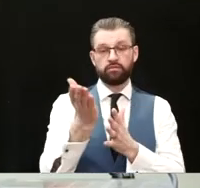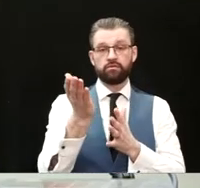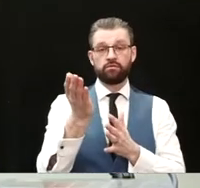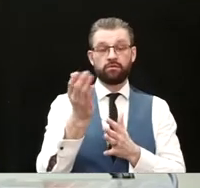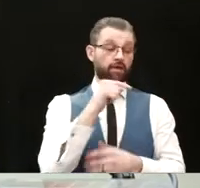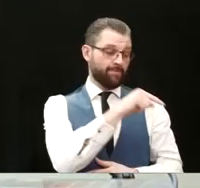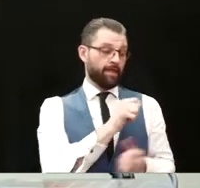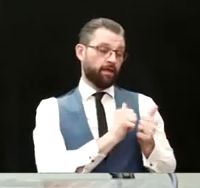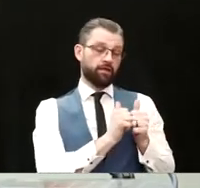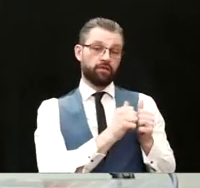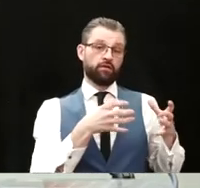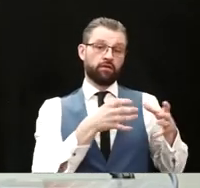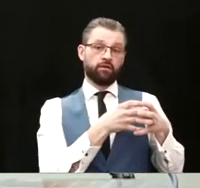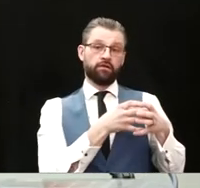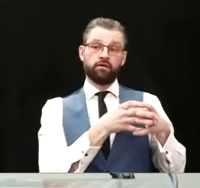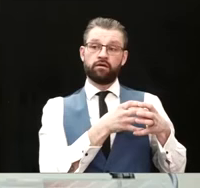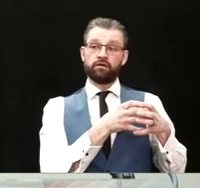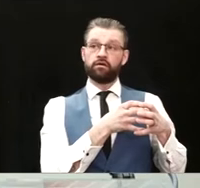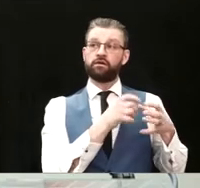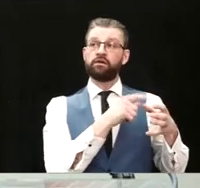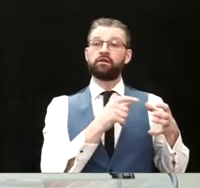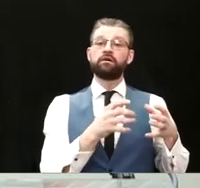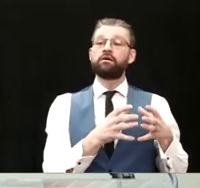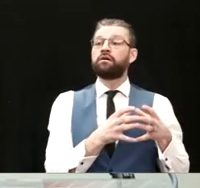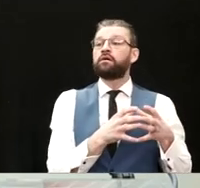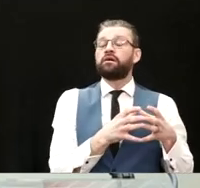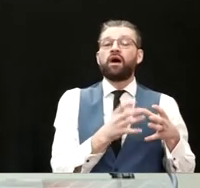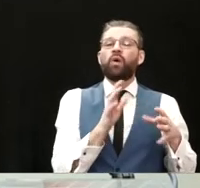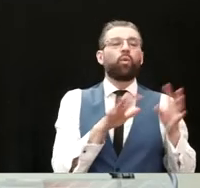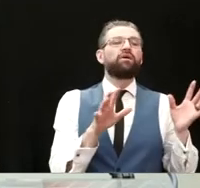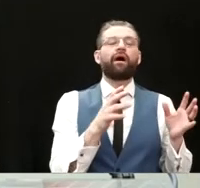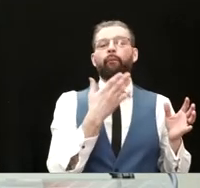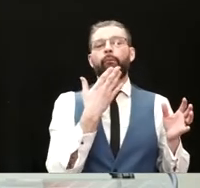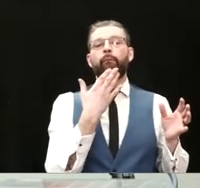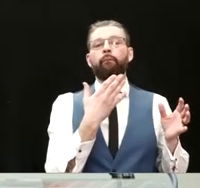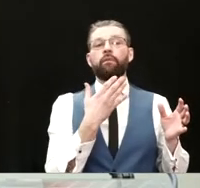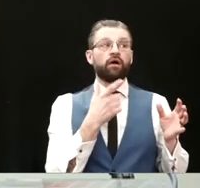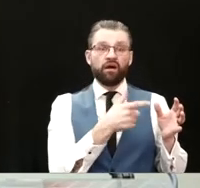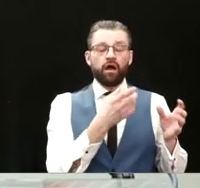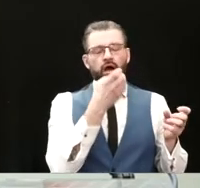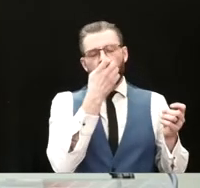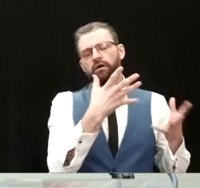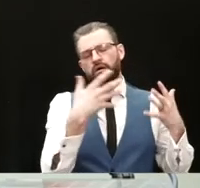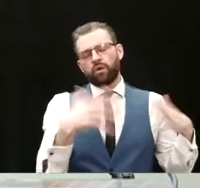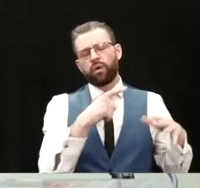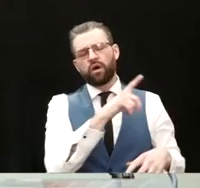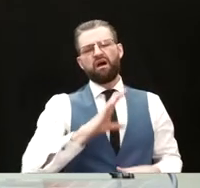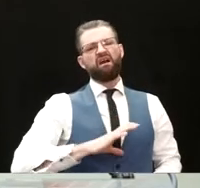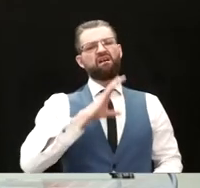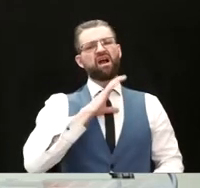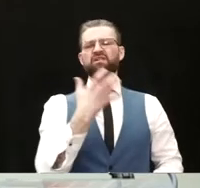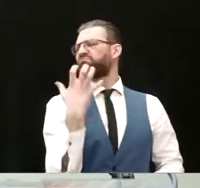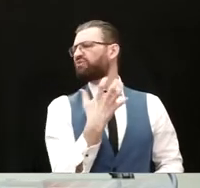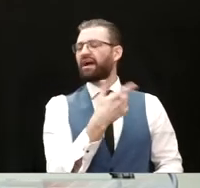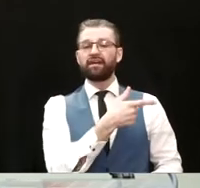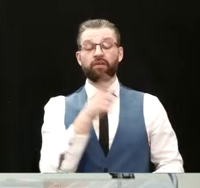What this teammate did was just an act of ordinary, but incredible people who demonstrated courage and the